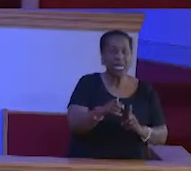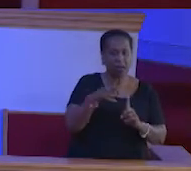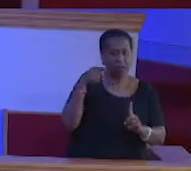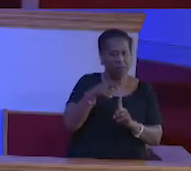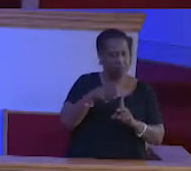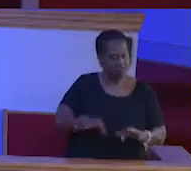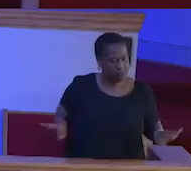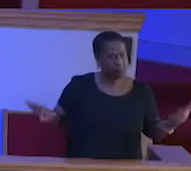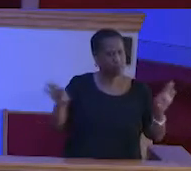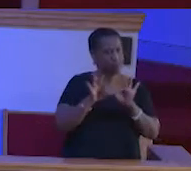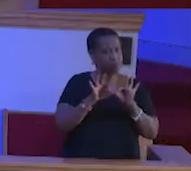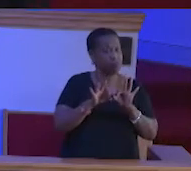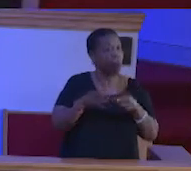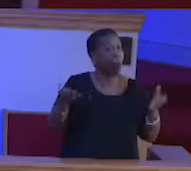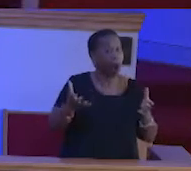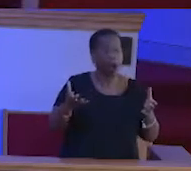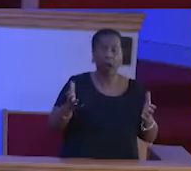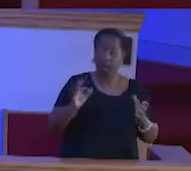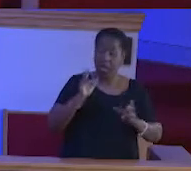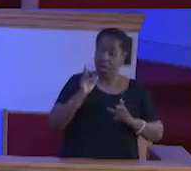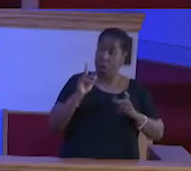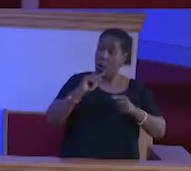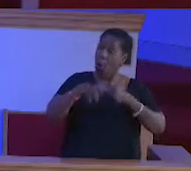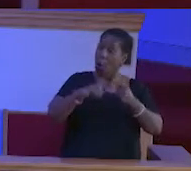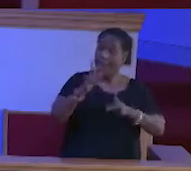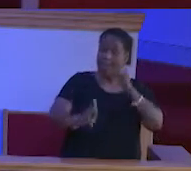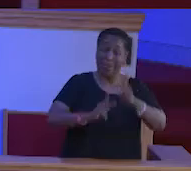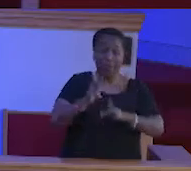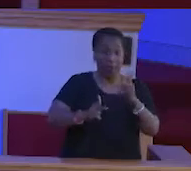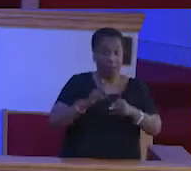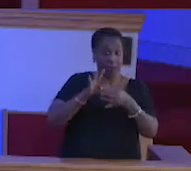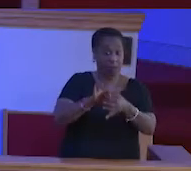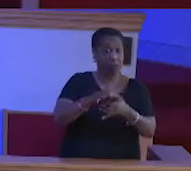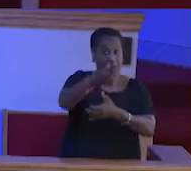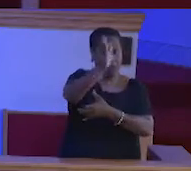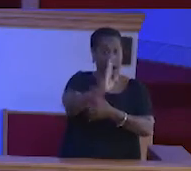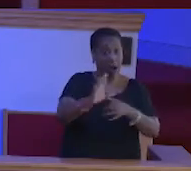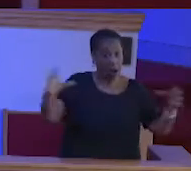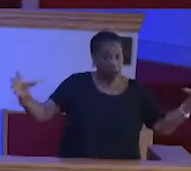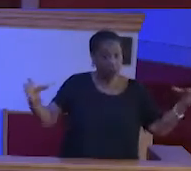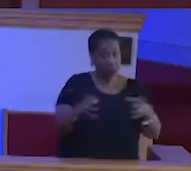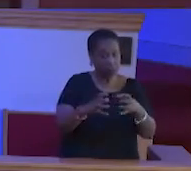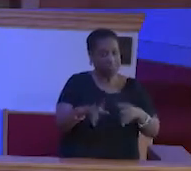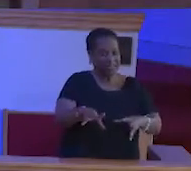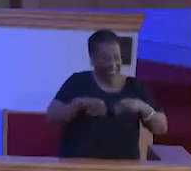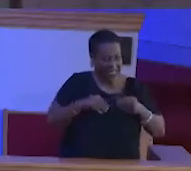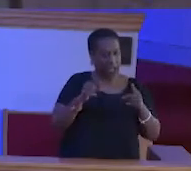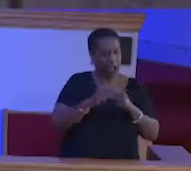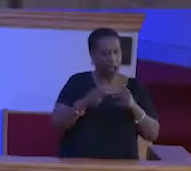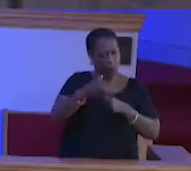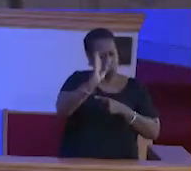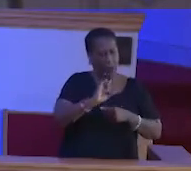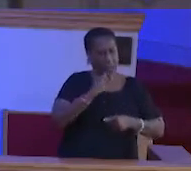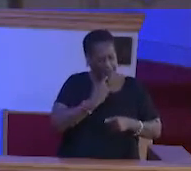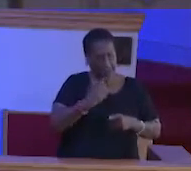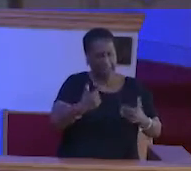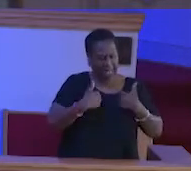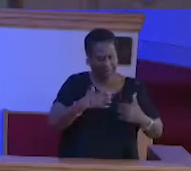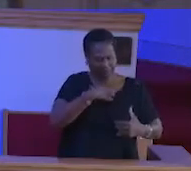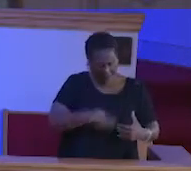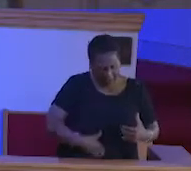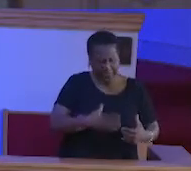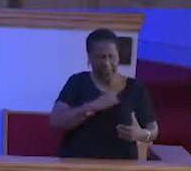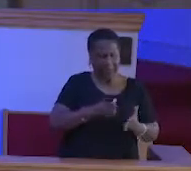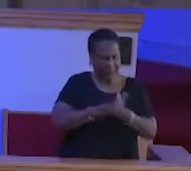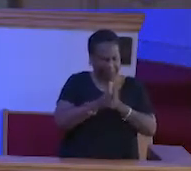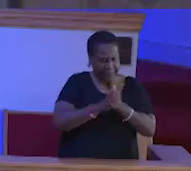the matter is that when the people of God take God's word seriously and have a passion and a